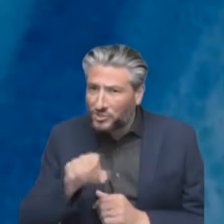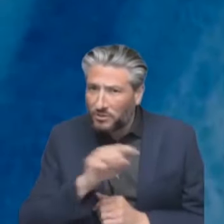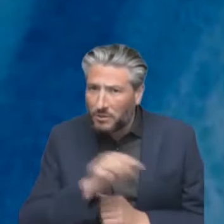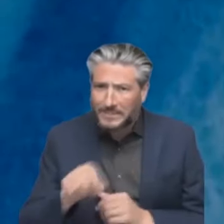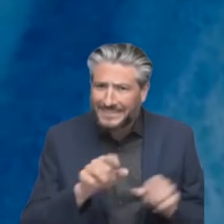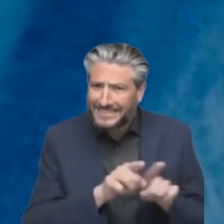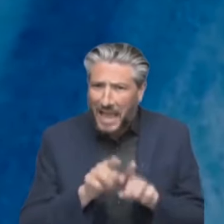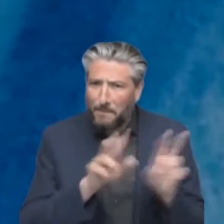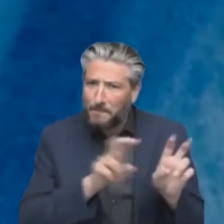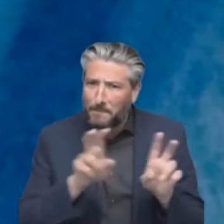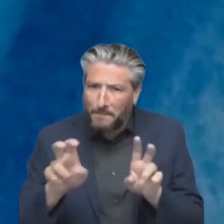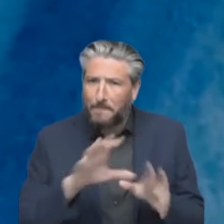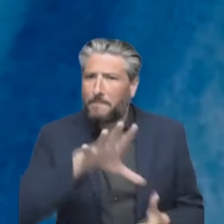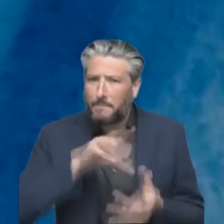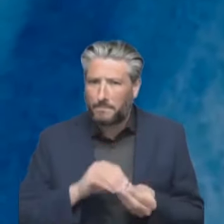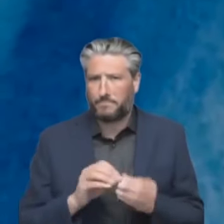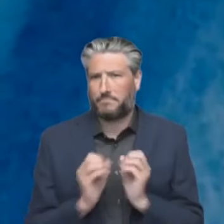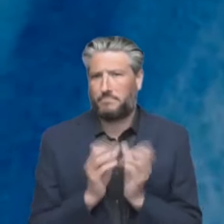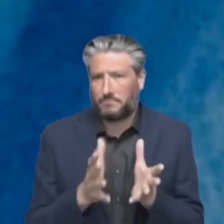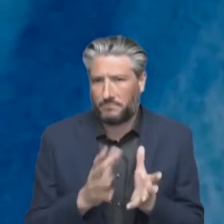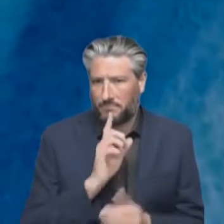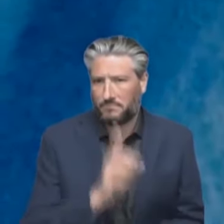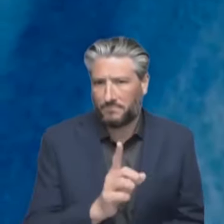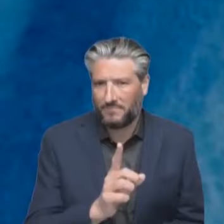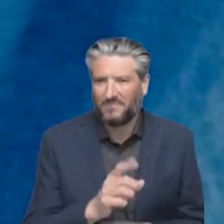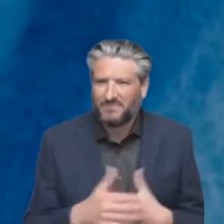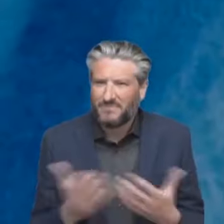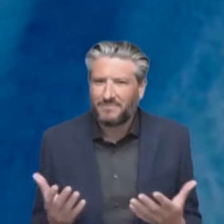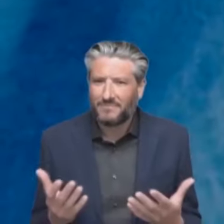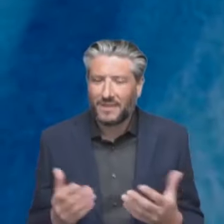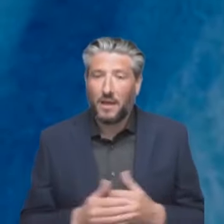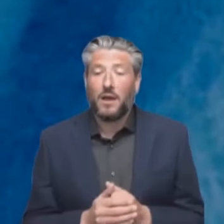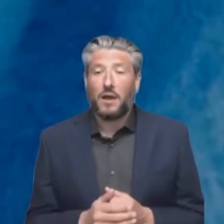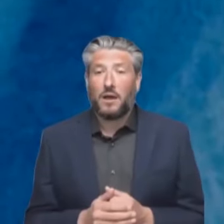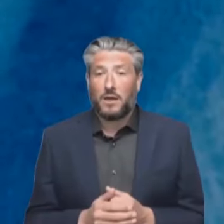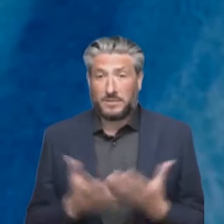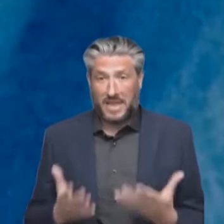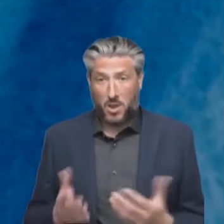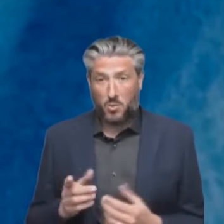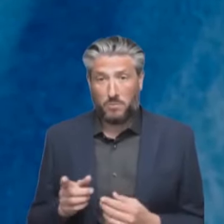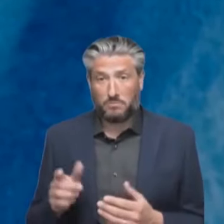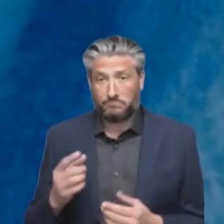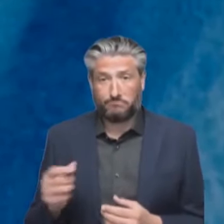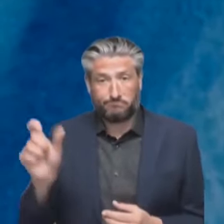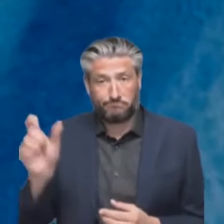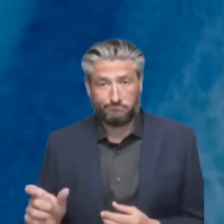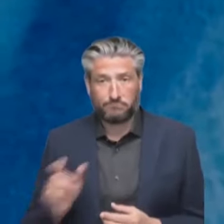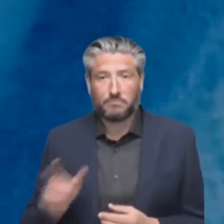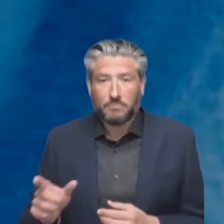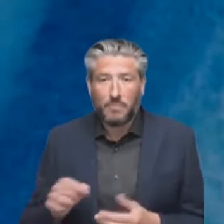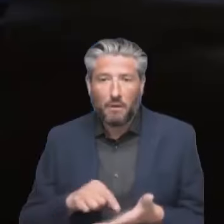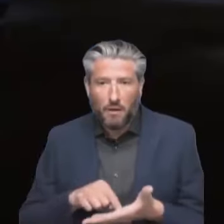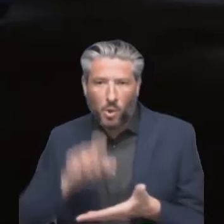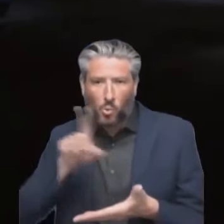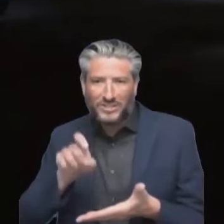representative ones. Kitri de Pelleport will read out the questions, and in a new feature this year, you also had the opportunity to